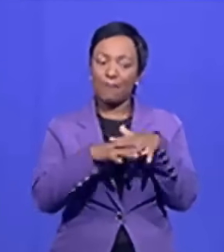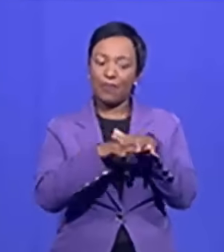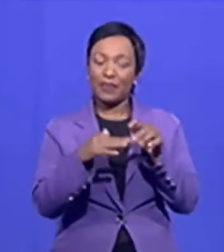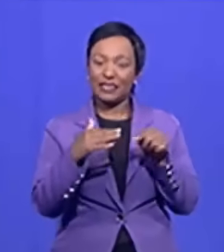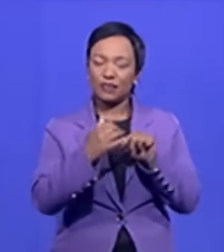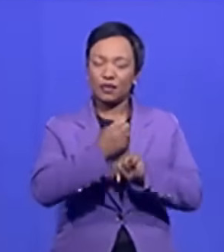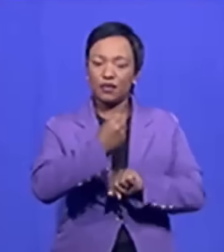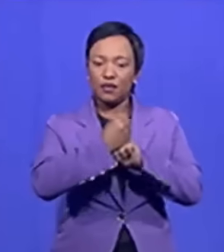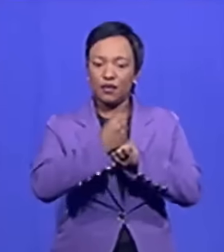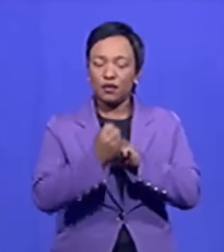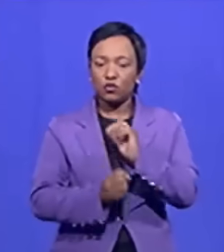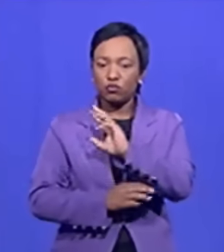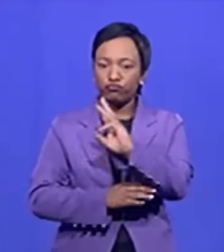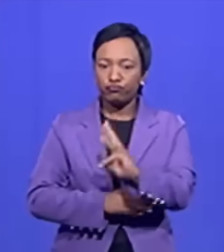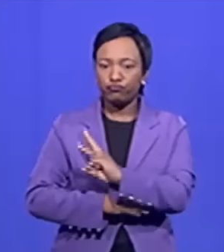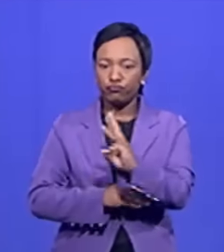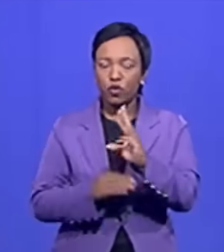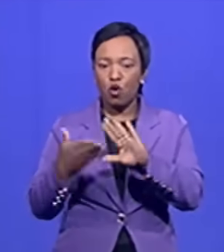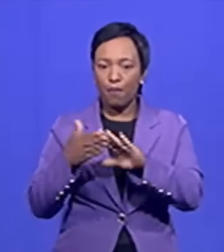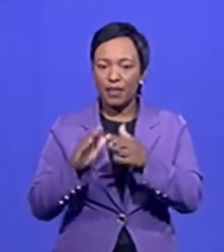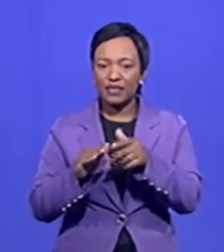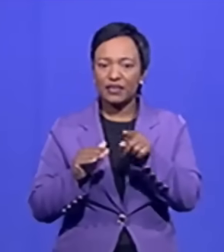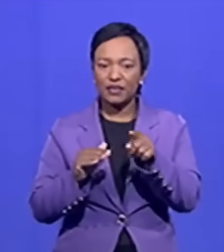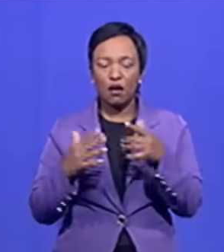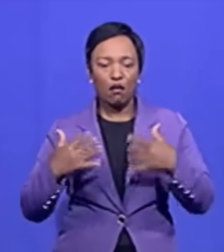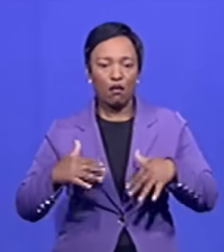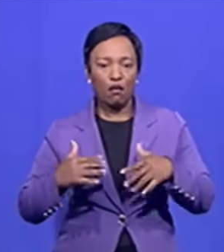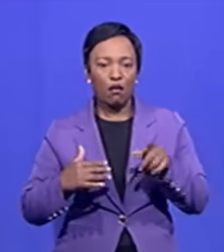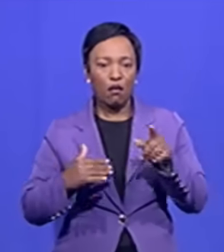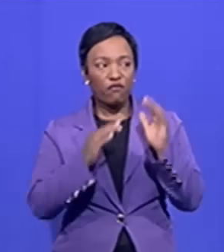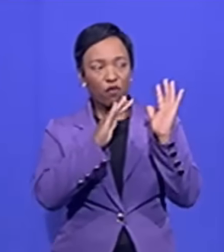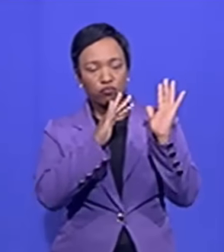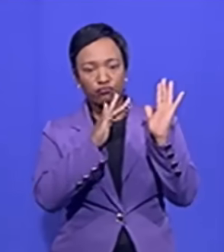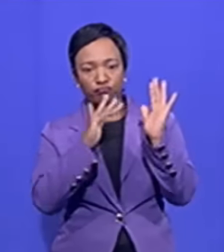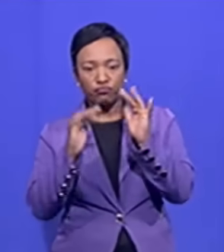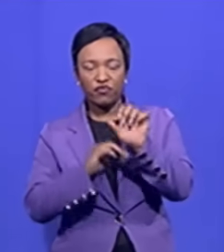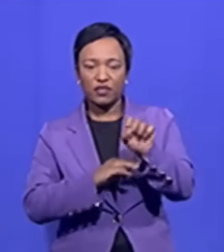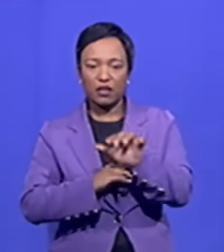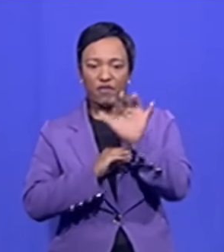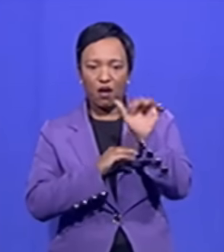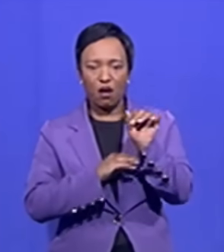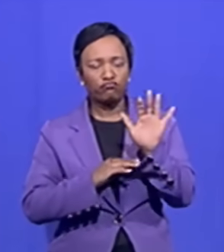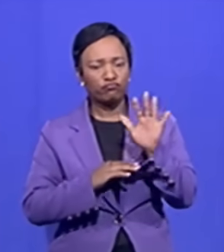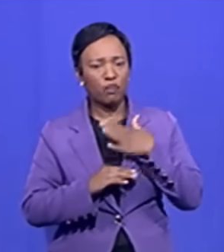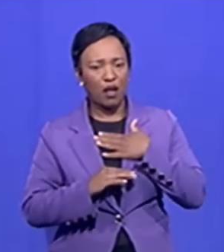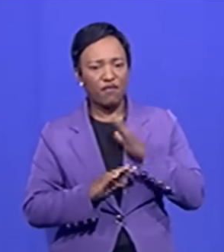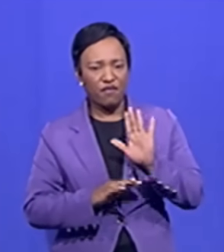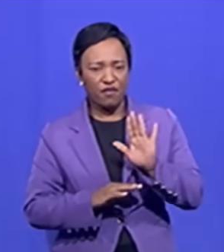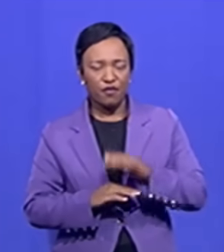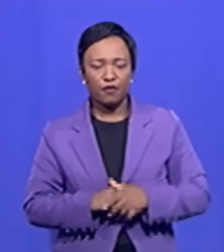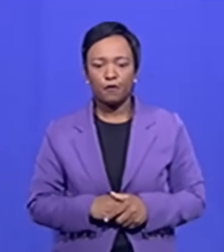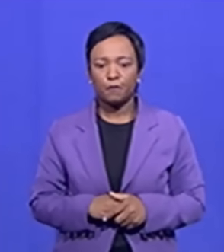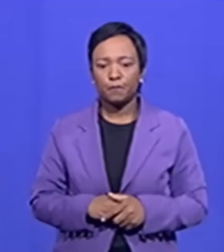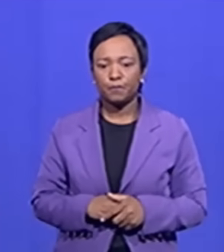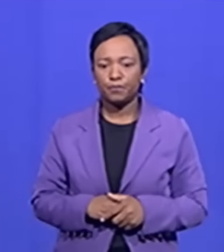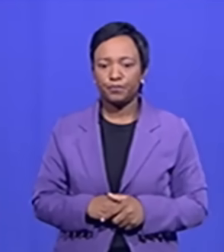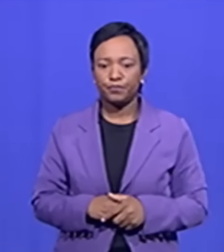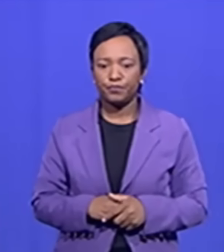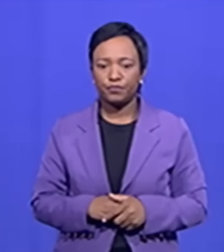baahi nako e sa le teng o radilwe ke ditshebeletso tsa bolipi tsa naha tsa Afrika Borwa. The indigenous